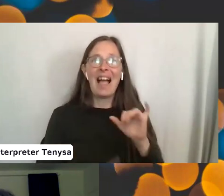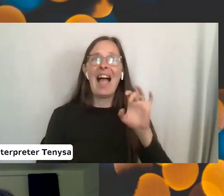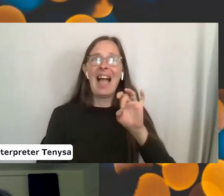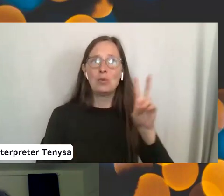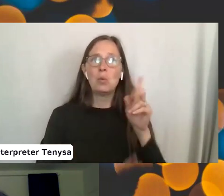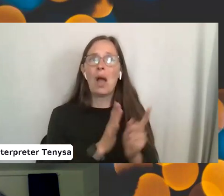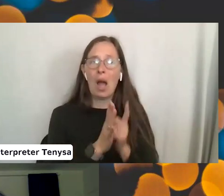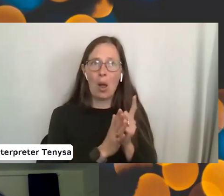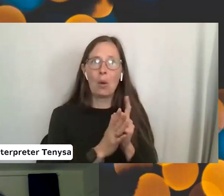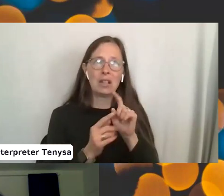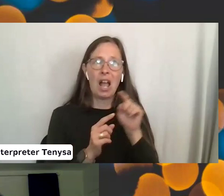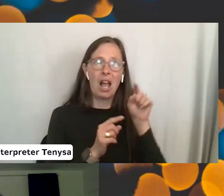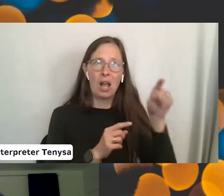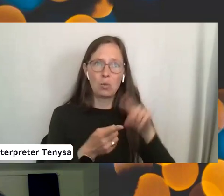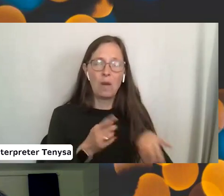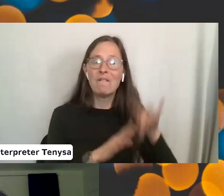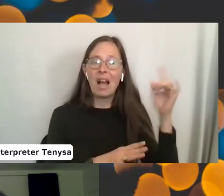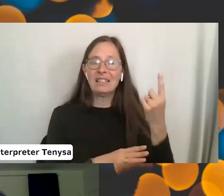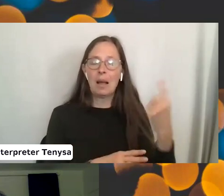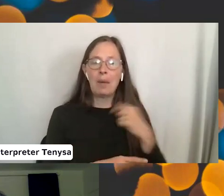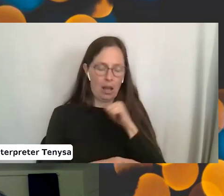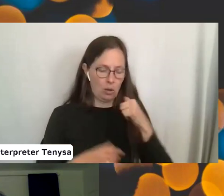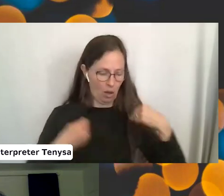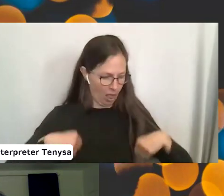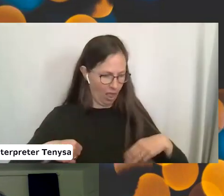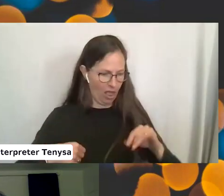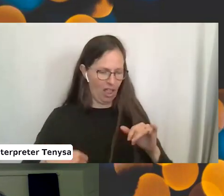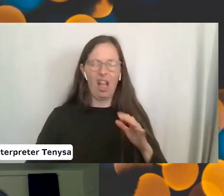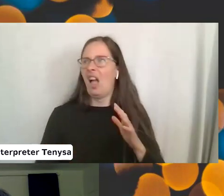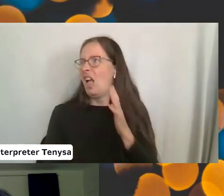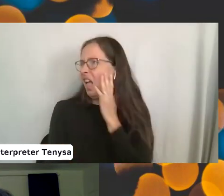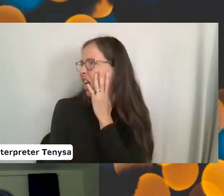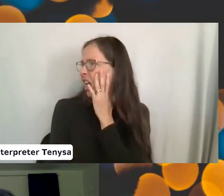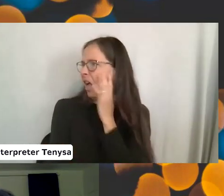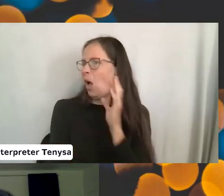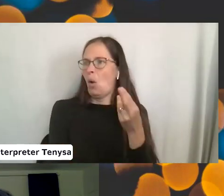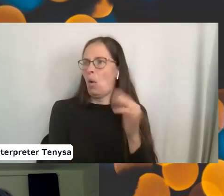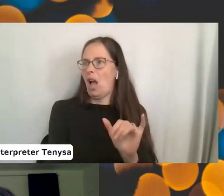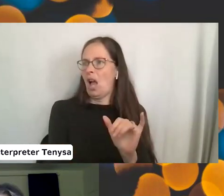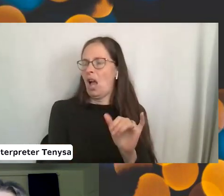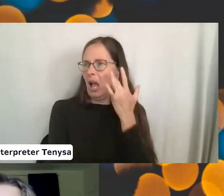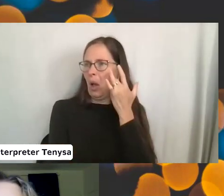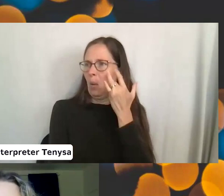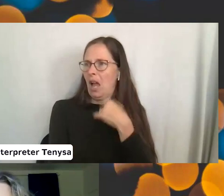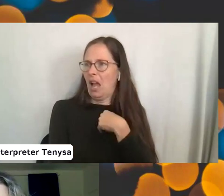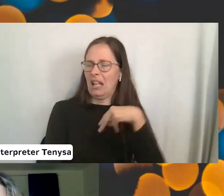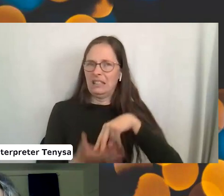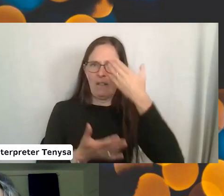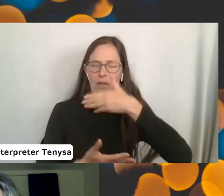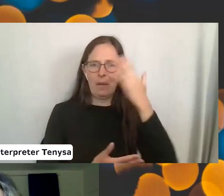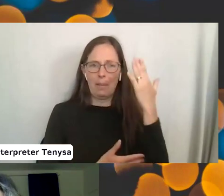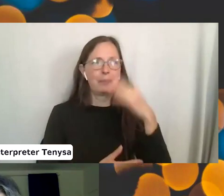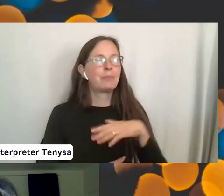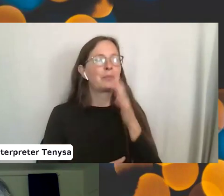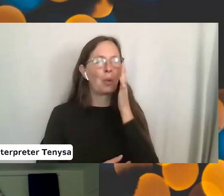find something that I don't put on my body and go, oh my God, why did I stand in front of a mirror? Will a goat